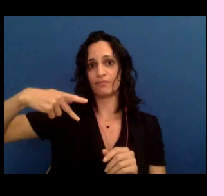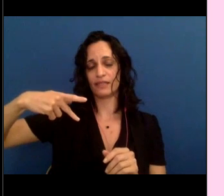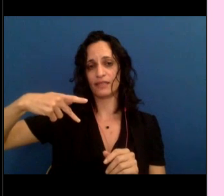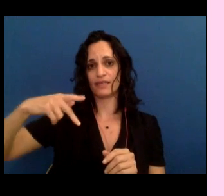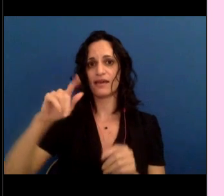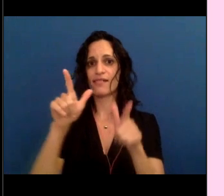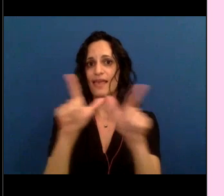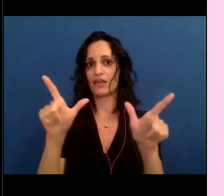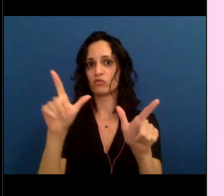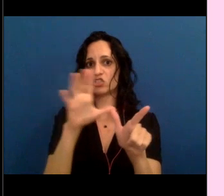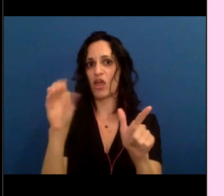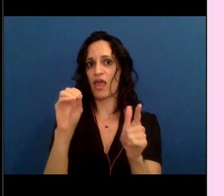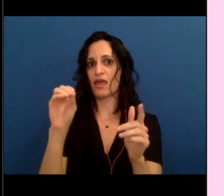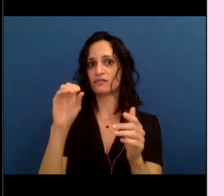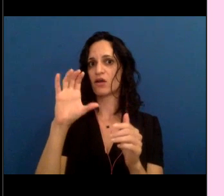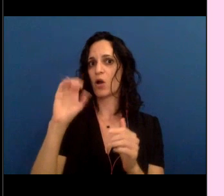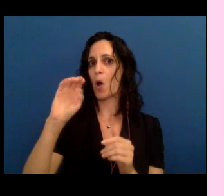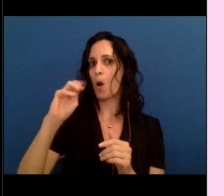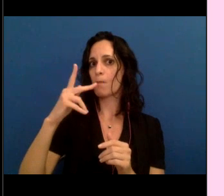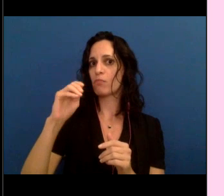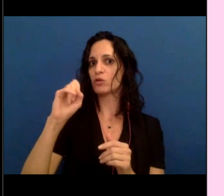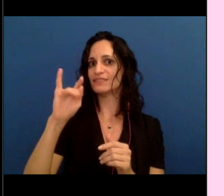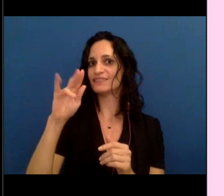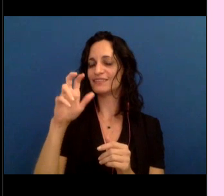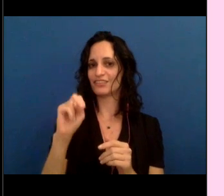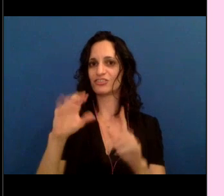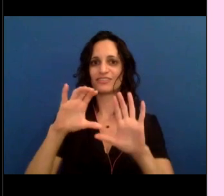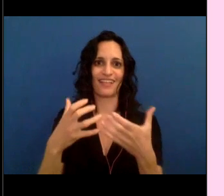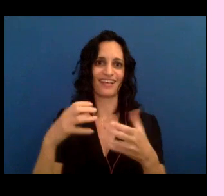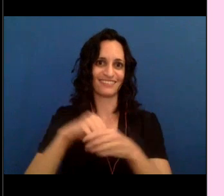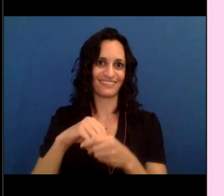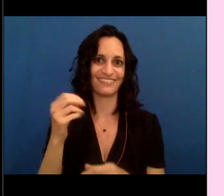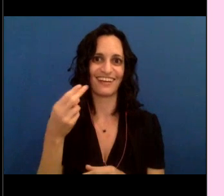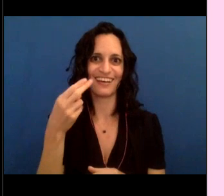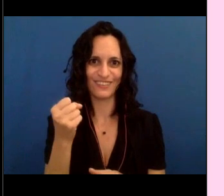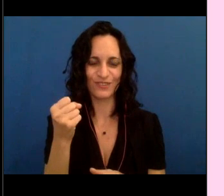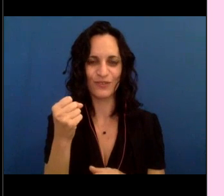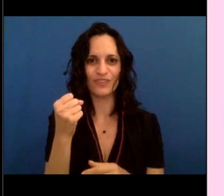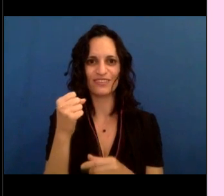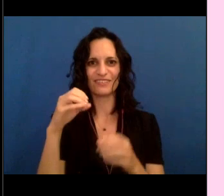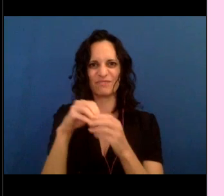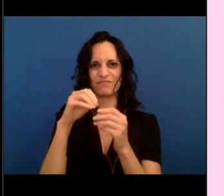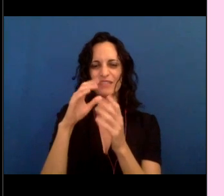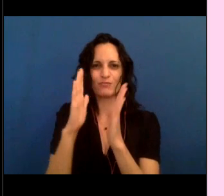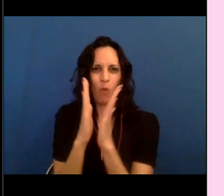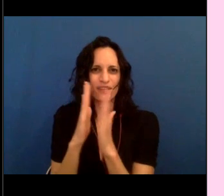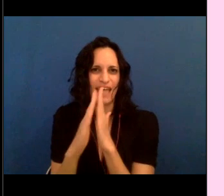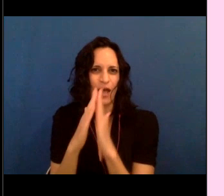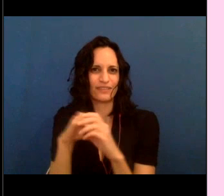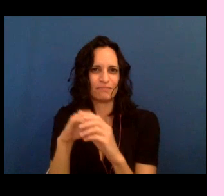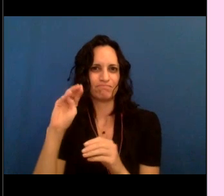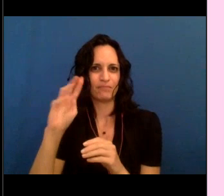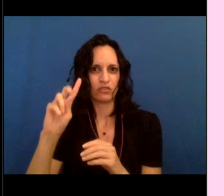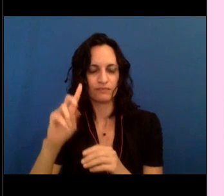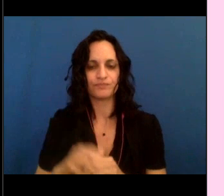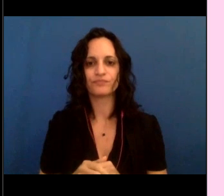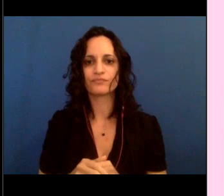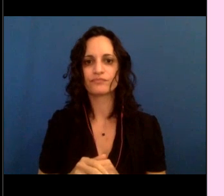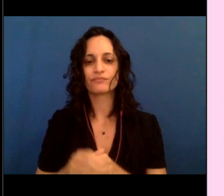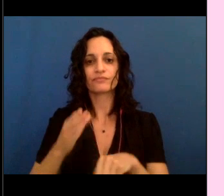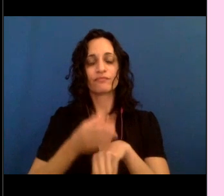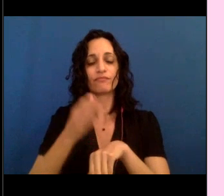in the 11th grade at Bladensburg High School, which again is in Prince George's County, Maryland. And immediately preceding this passage,